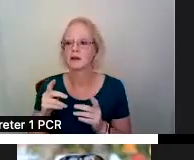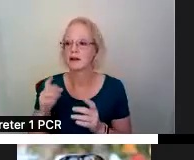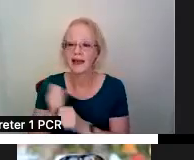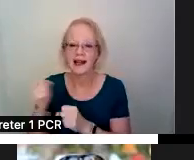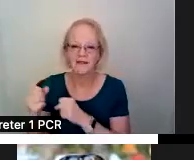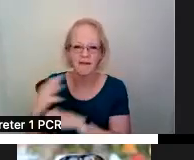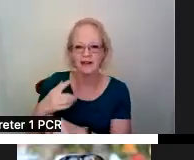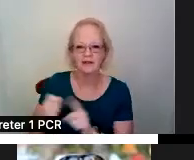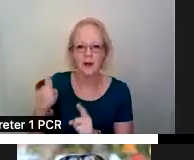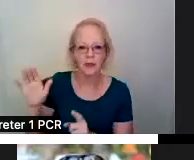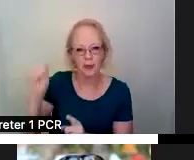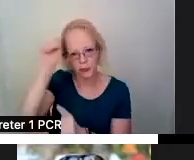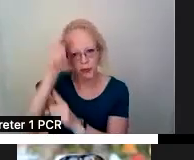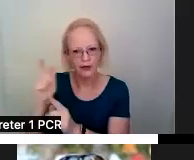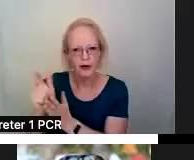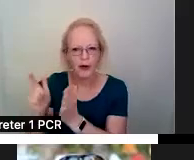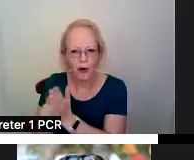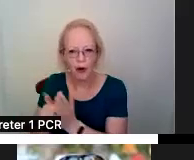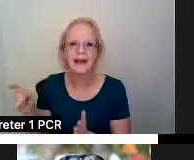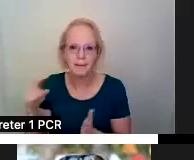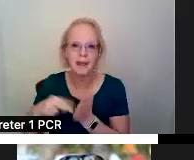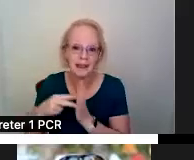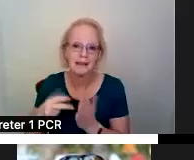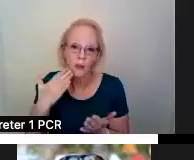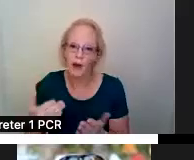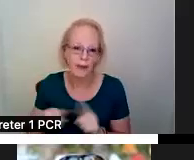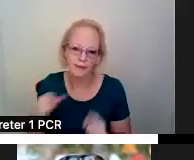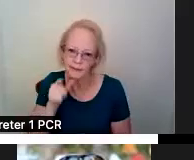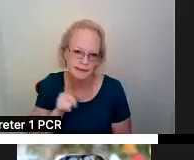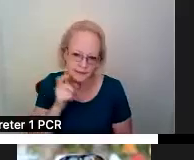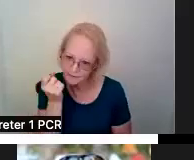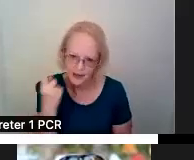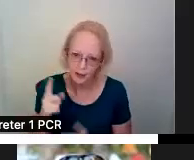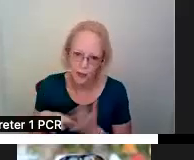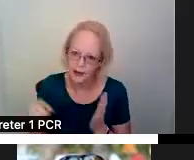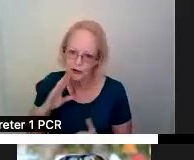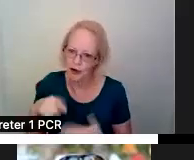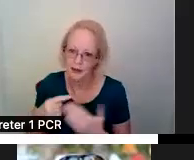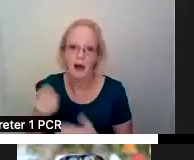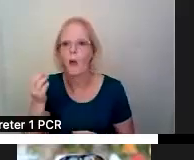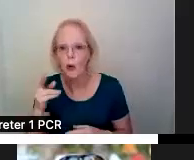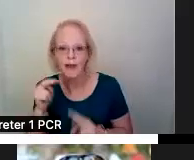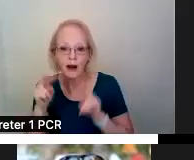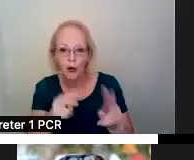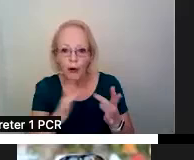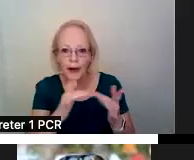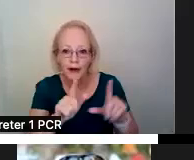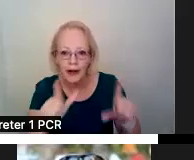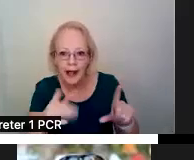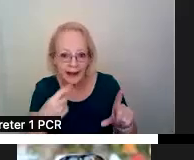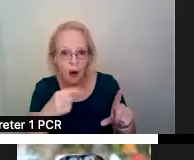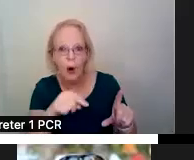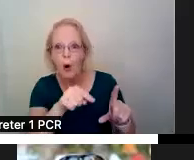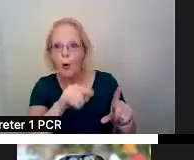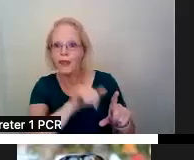brother-in-law who really doesn't understand what he's talking about, or from something on the internet where somebody is promising you a